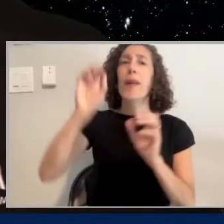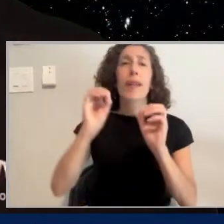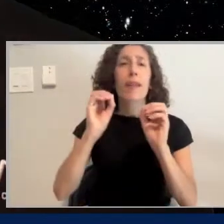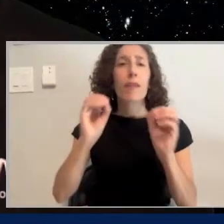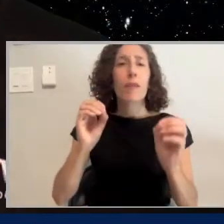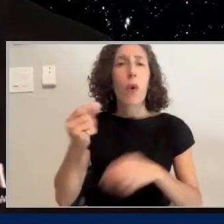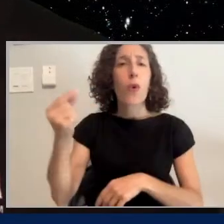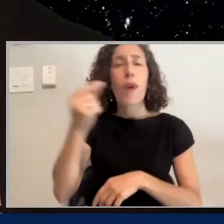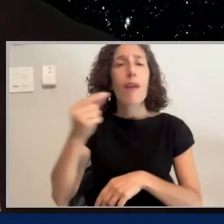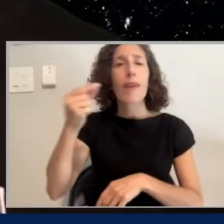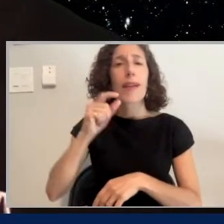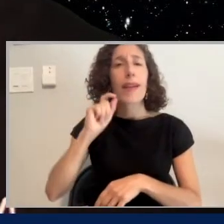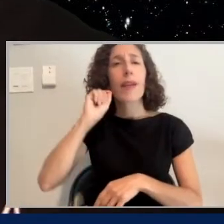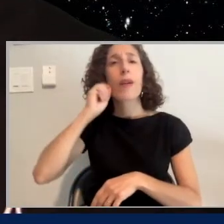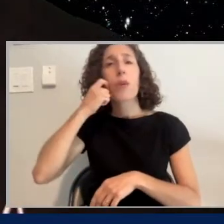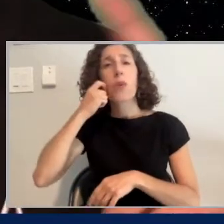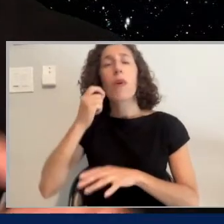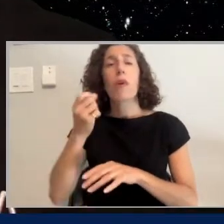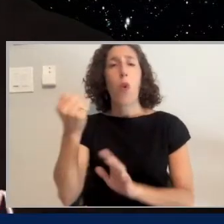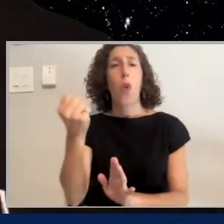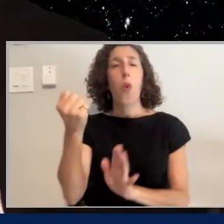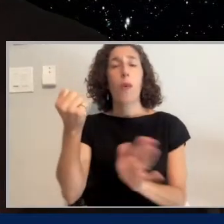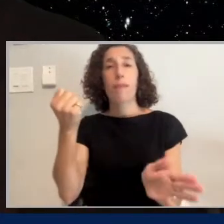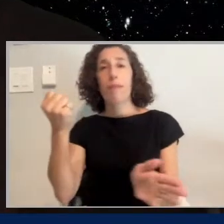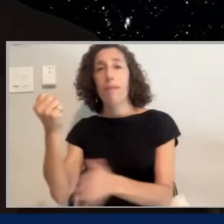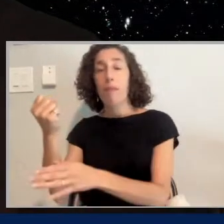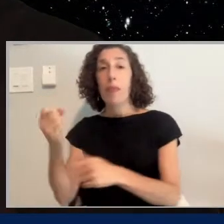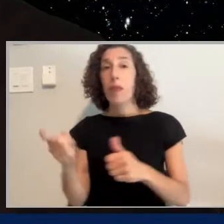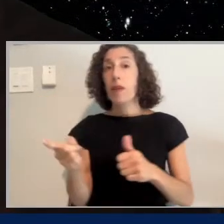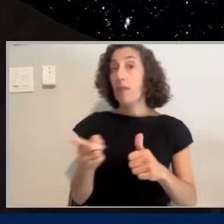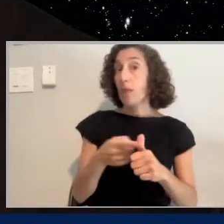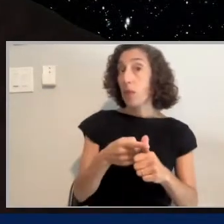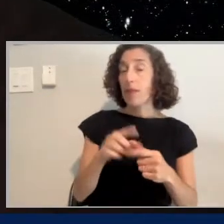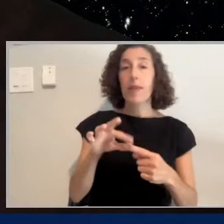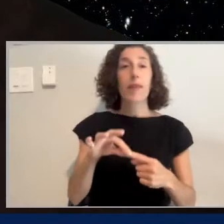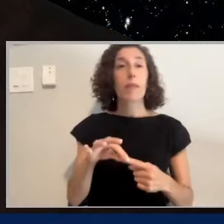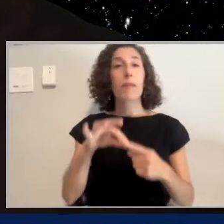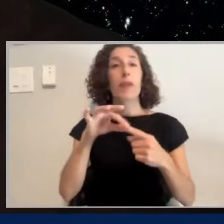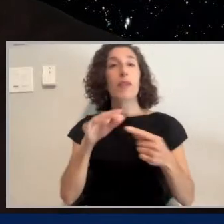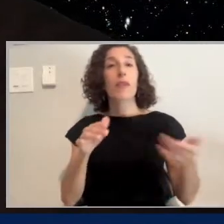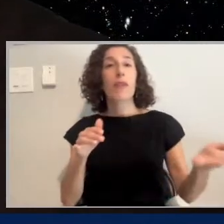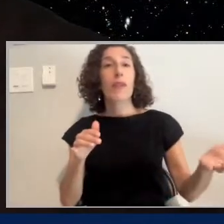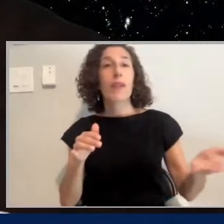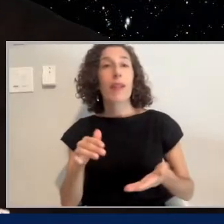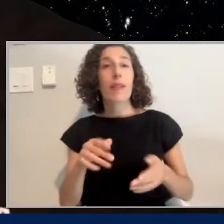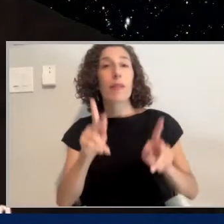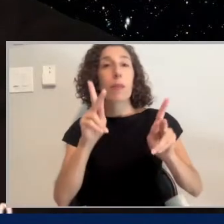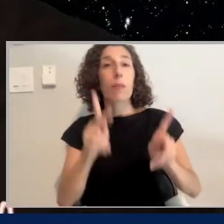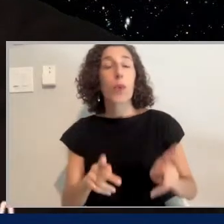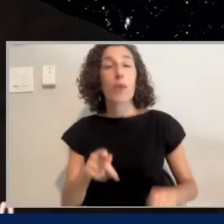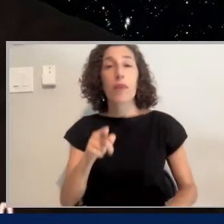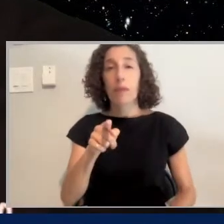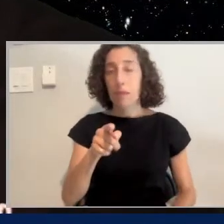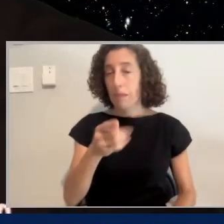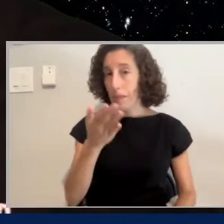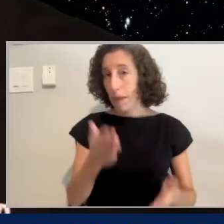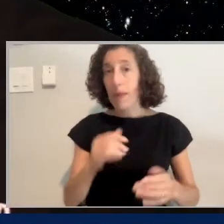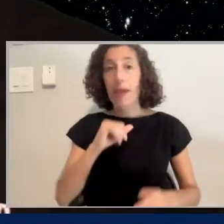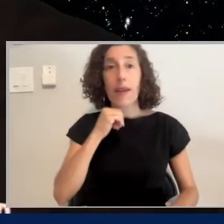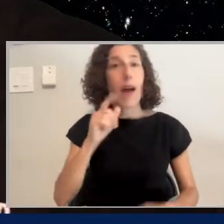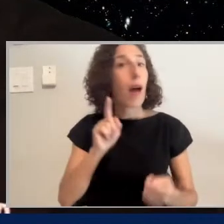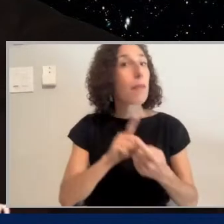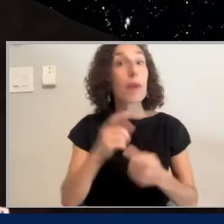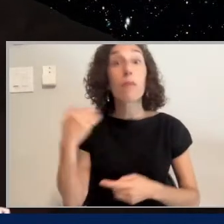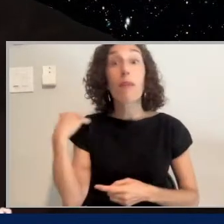going to have a special guest from the museum who you haven't seen on the show before here talking about some of the accessibility